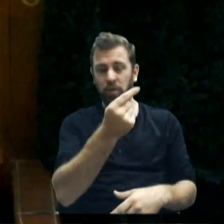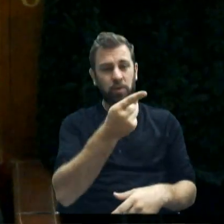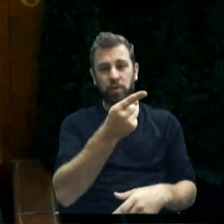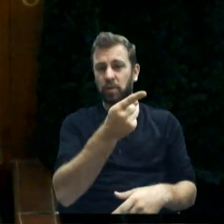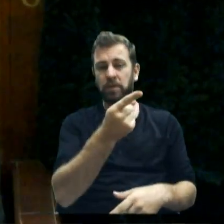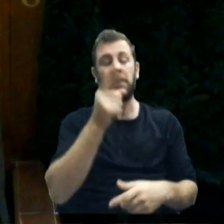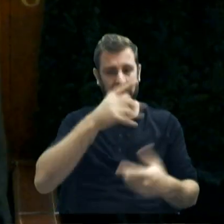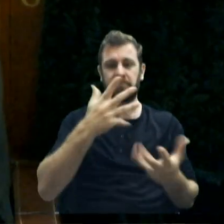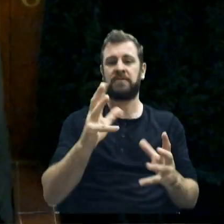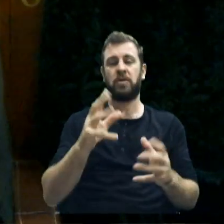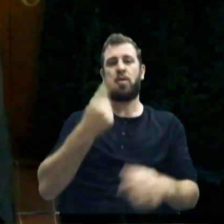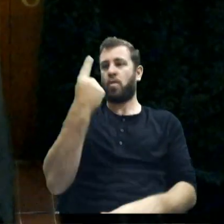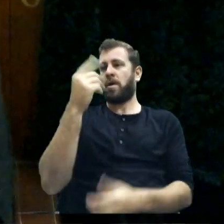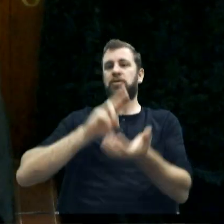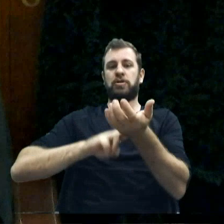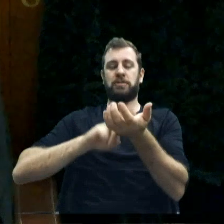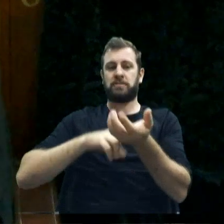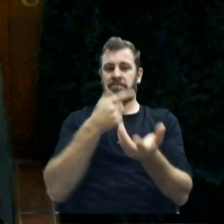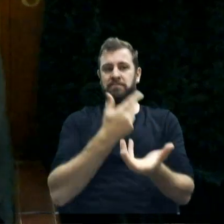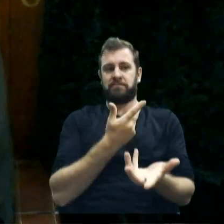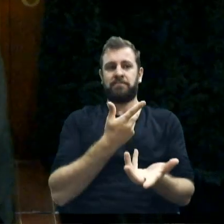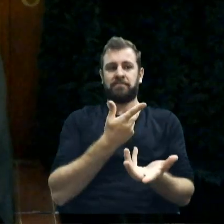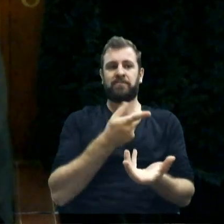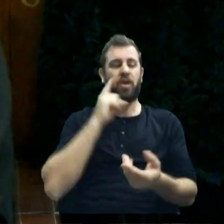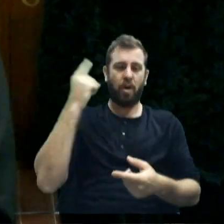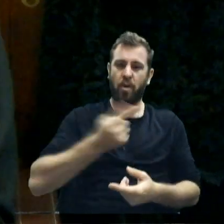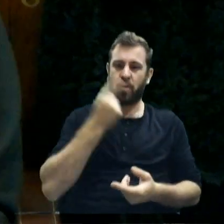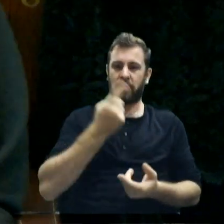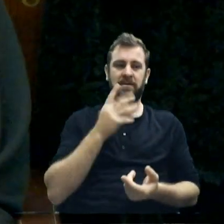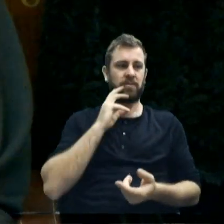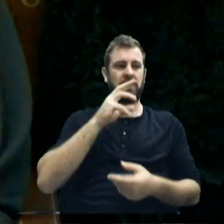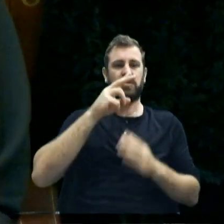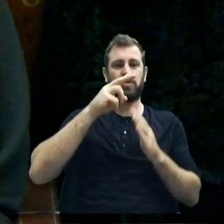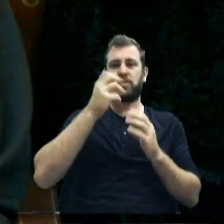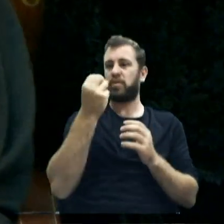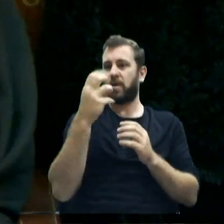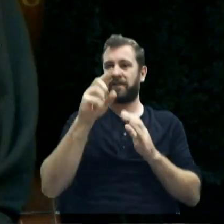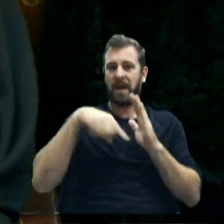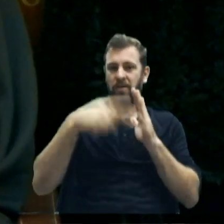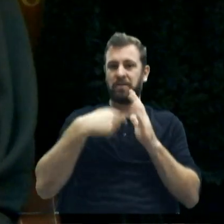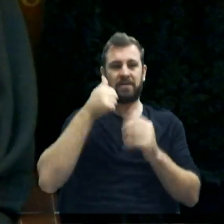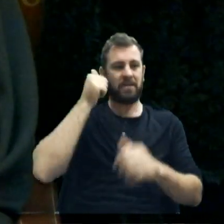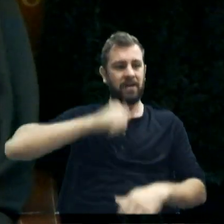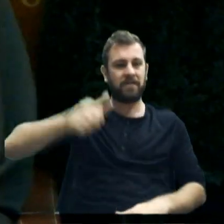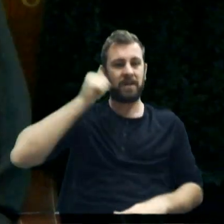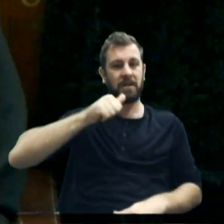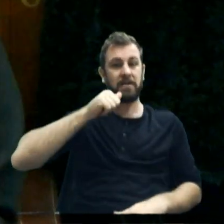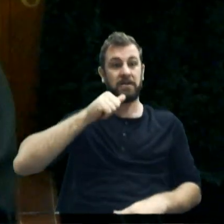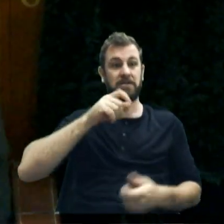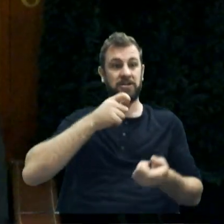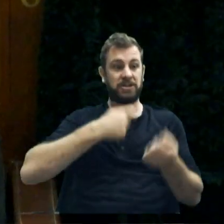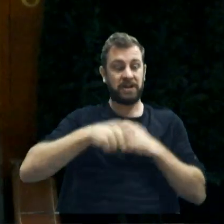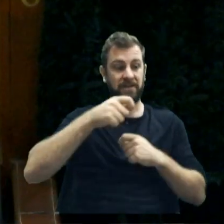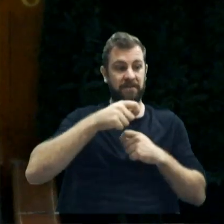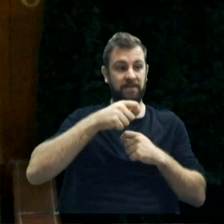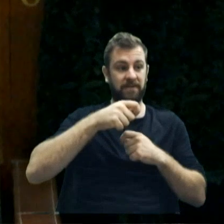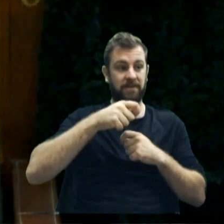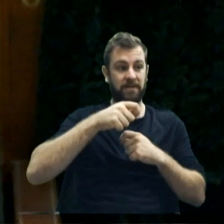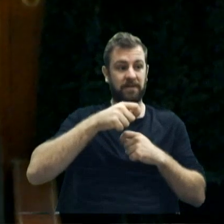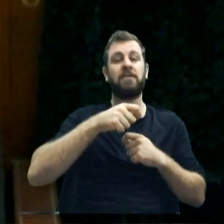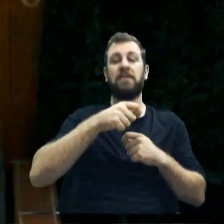to my son, one nurse assigned to my son 12 hours a day. The shift would change, and a second nurse would